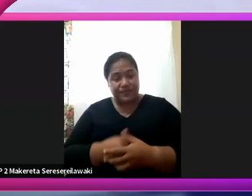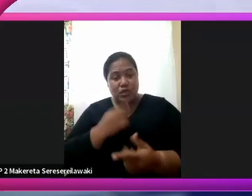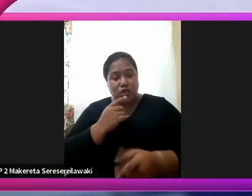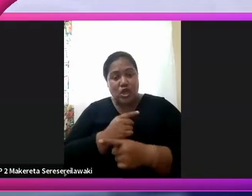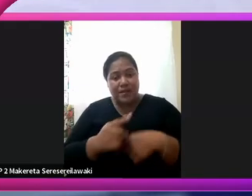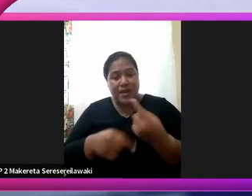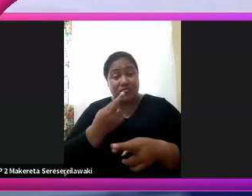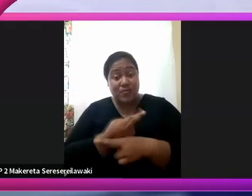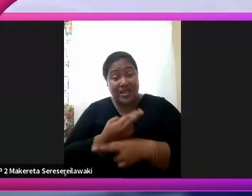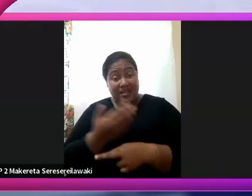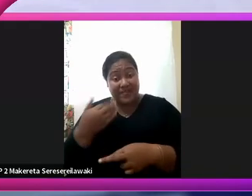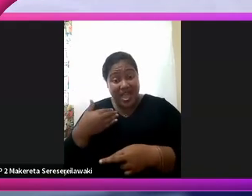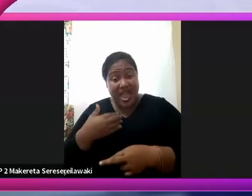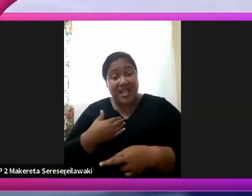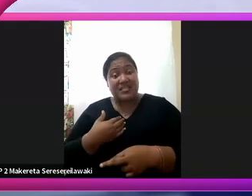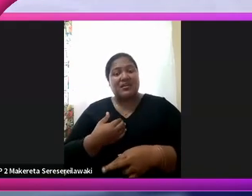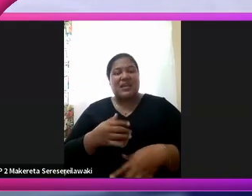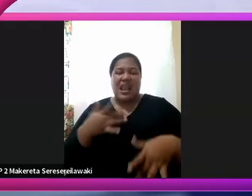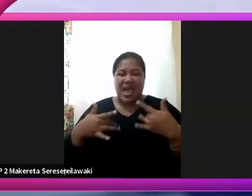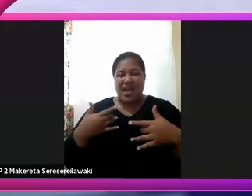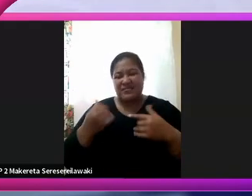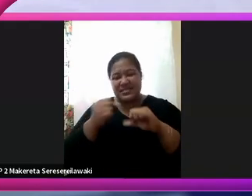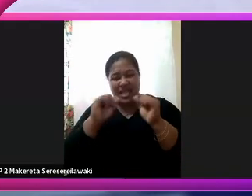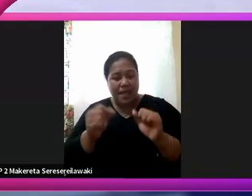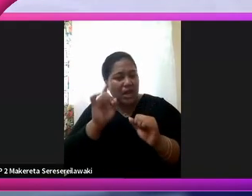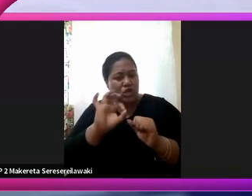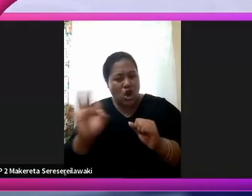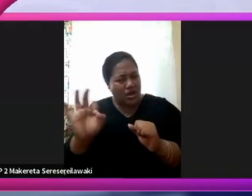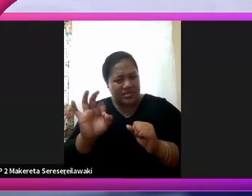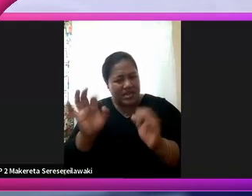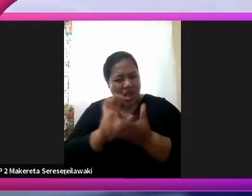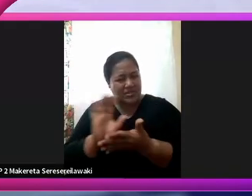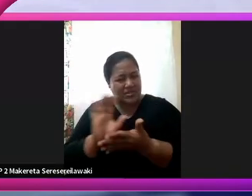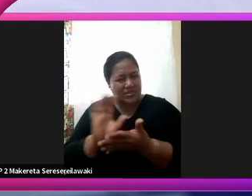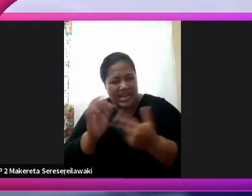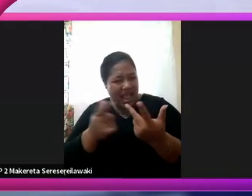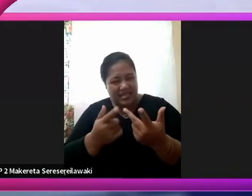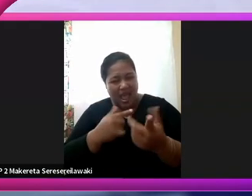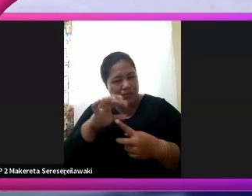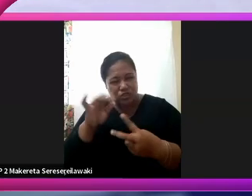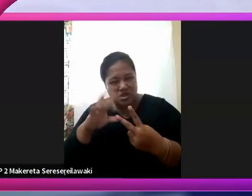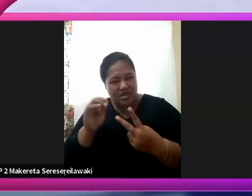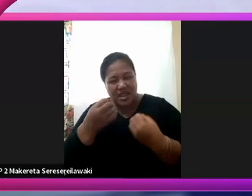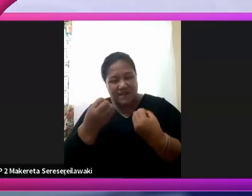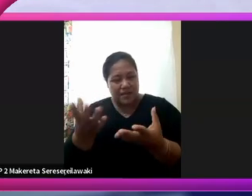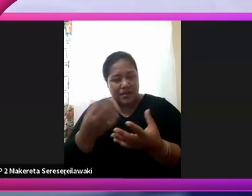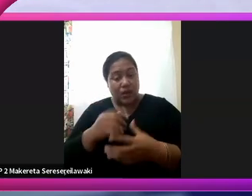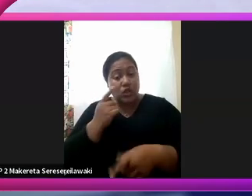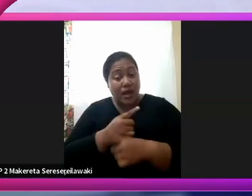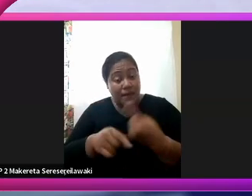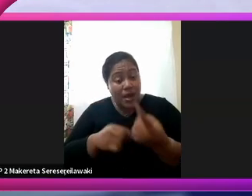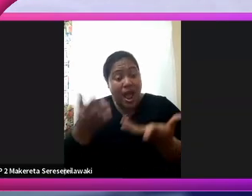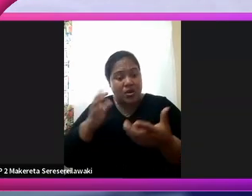reproductive health, fertility, and lifestyle, but not counseling on other options. Yes, so that is available. We talk about the treatment. We also